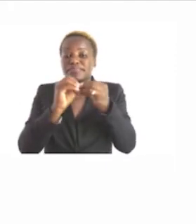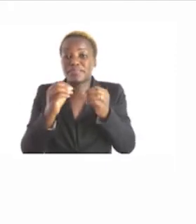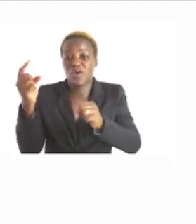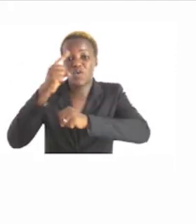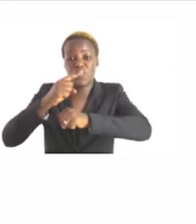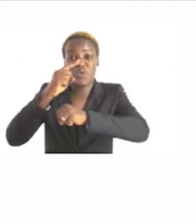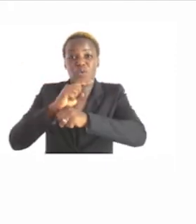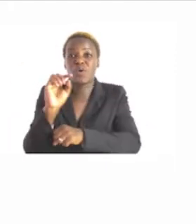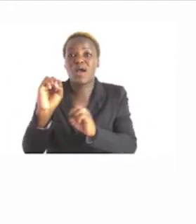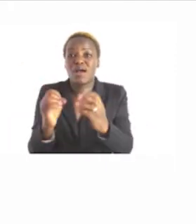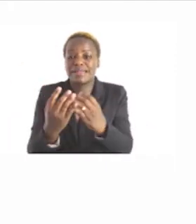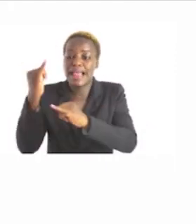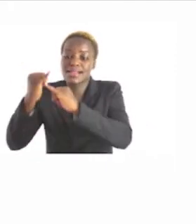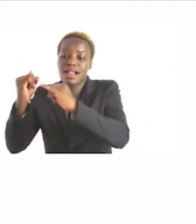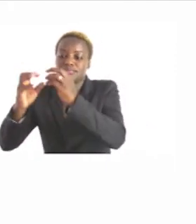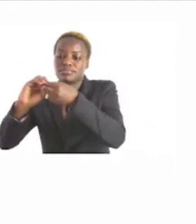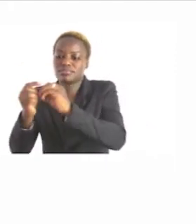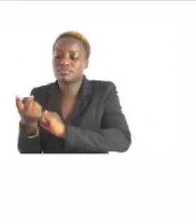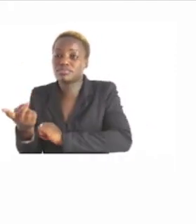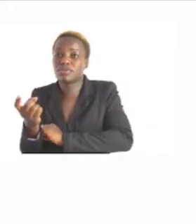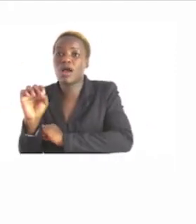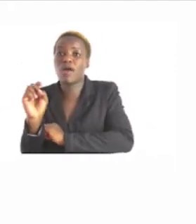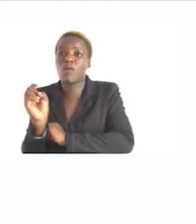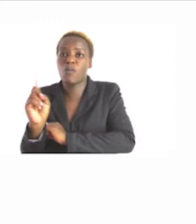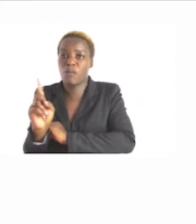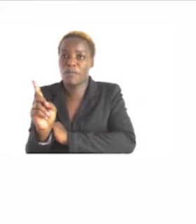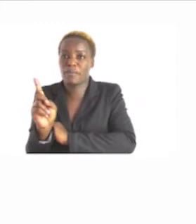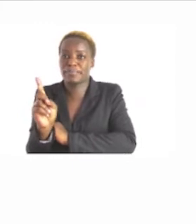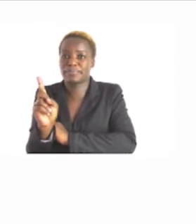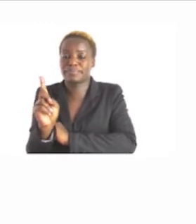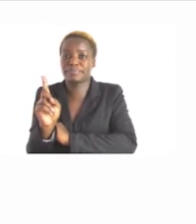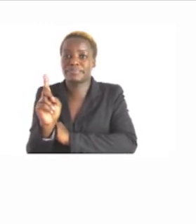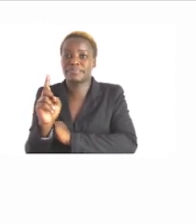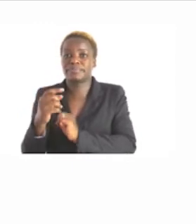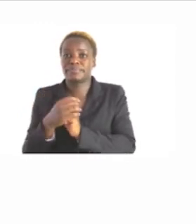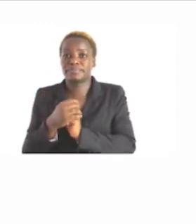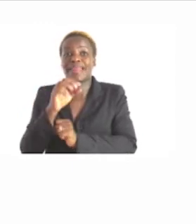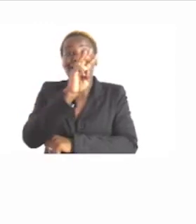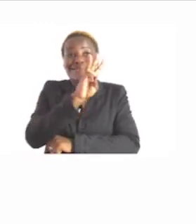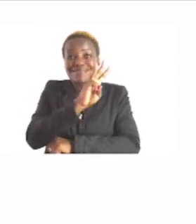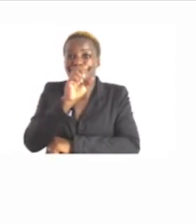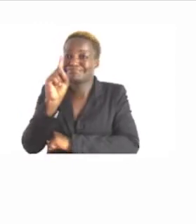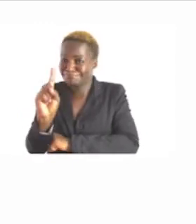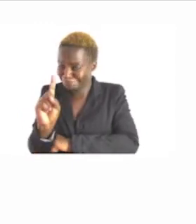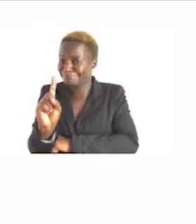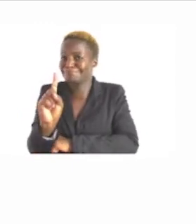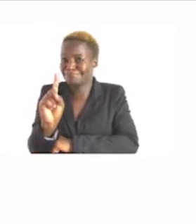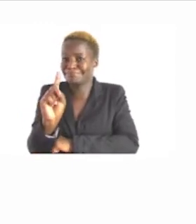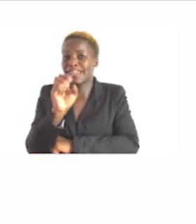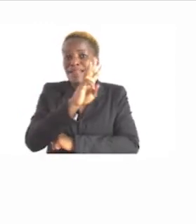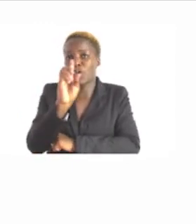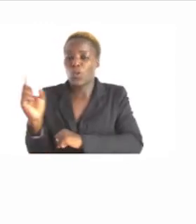What is the last number there? 31. 31, eh? That's correct. It's 31